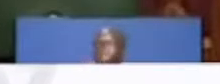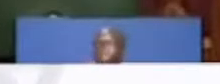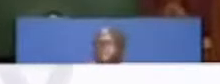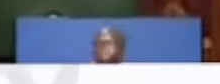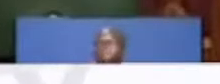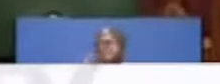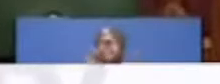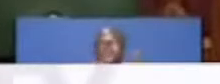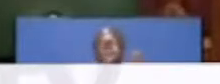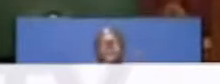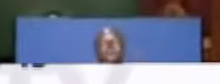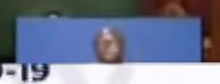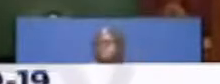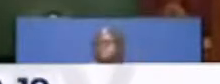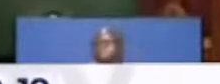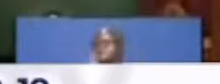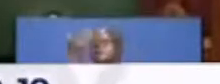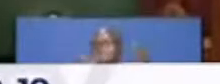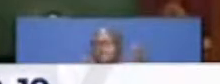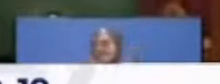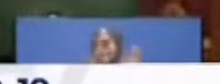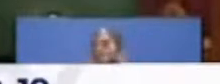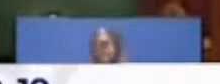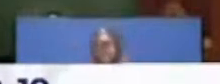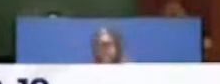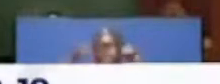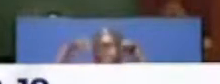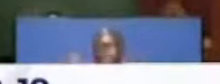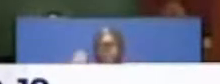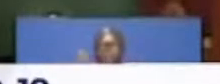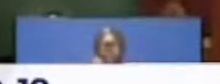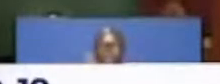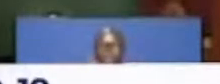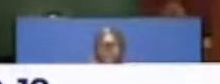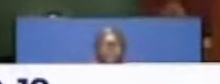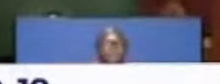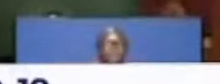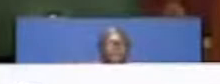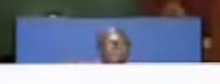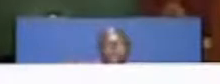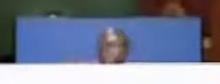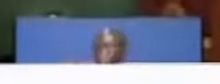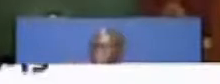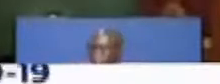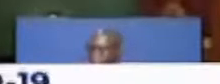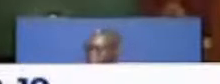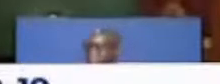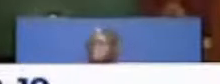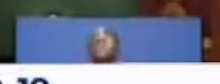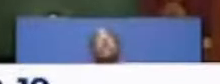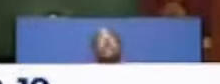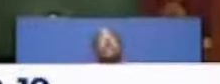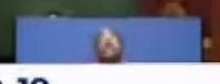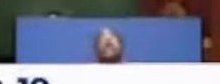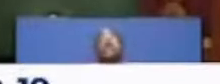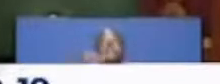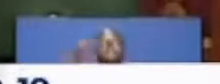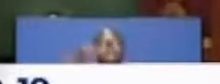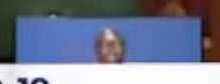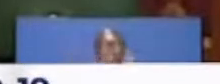to devolution, to the devolution of functions to counties, the spirit of the